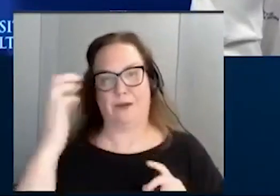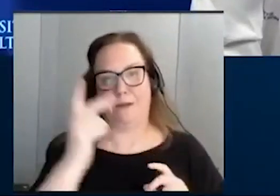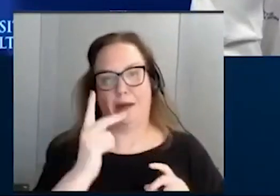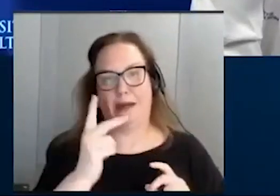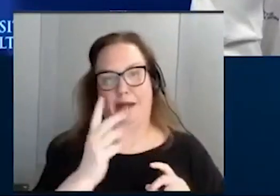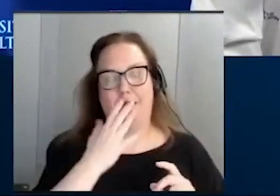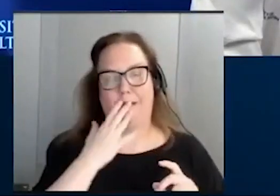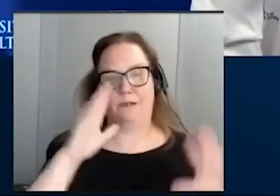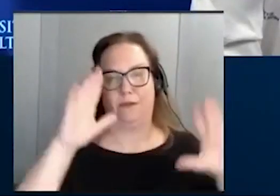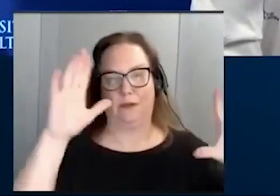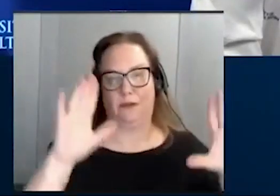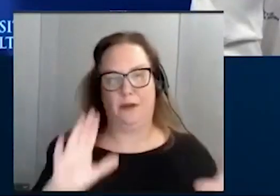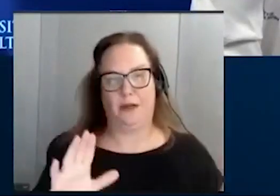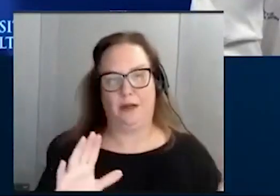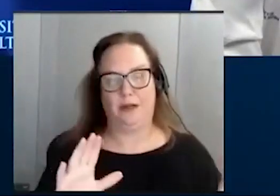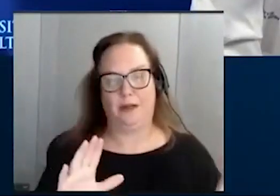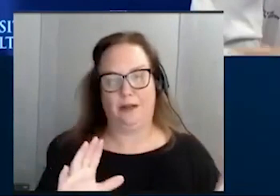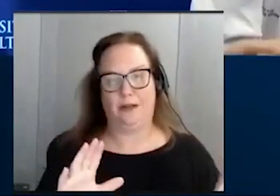great